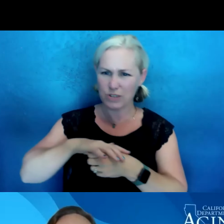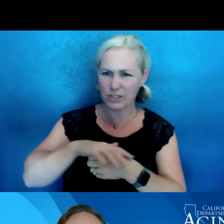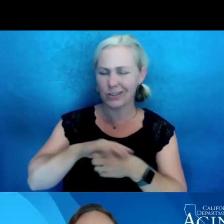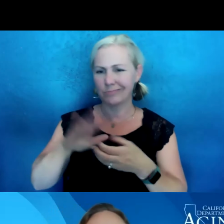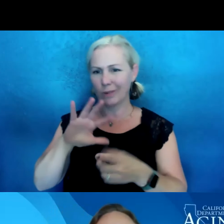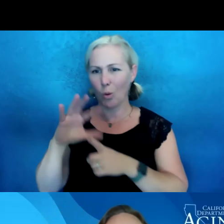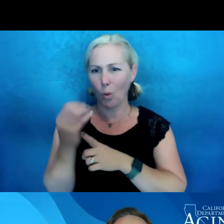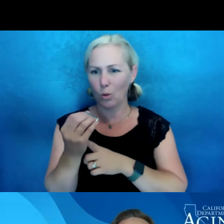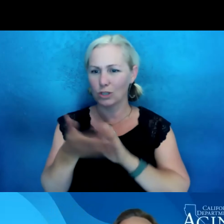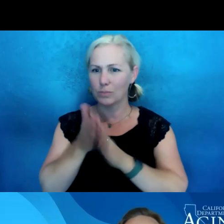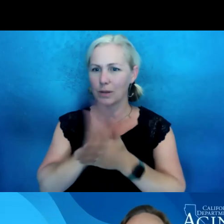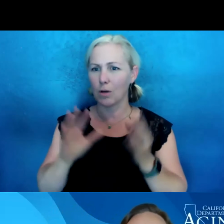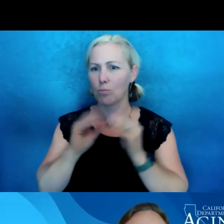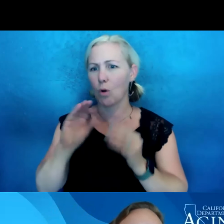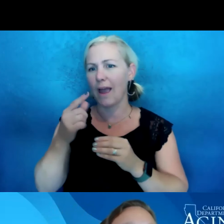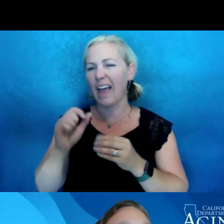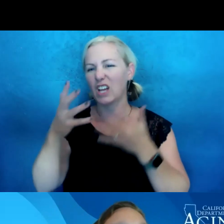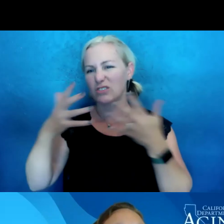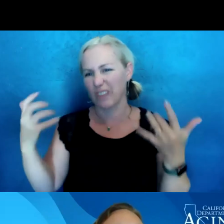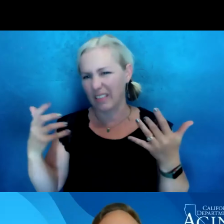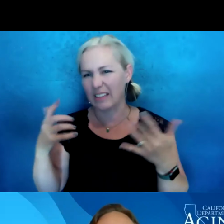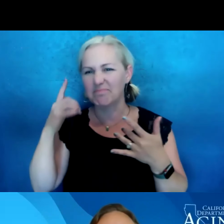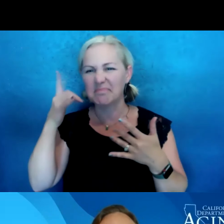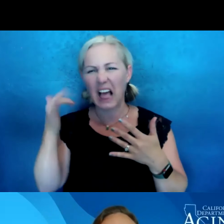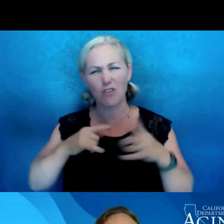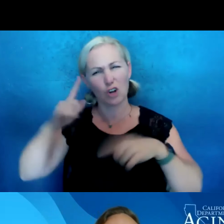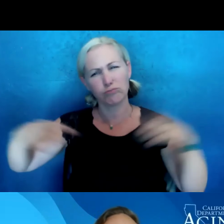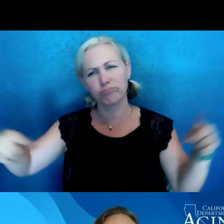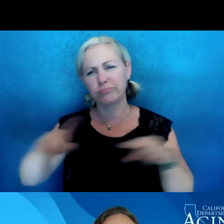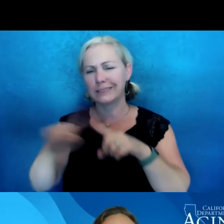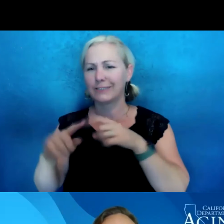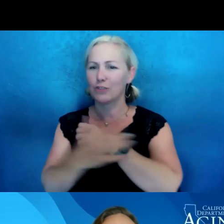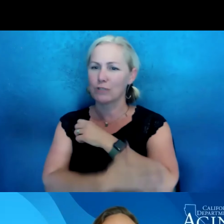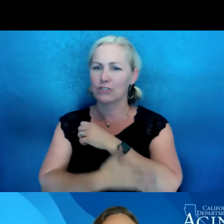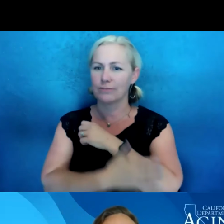and our style. We know California is many regions. Next slide, please.